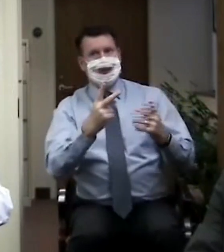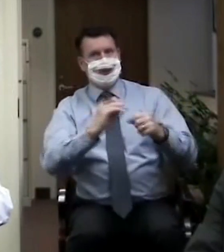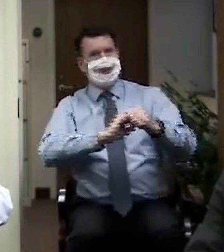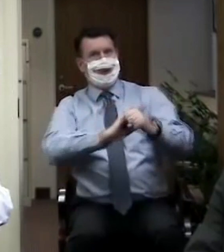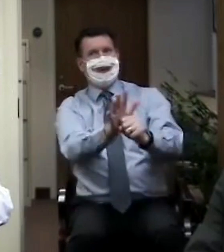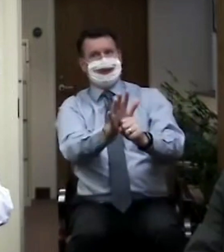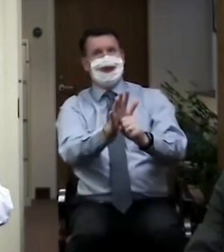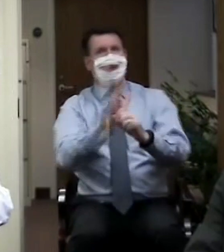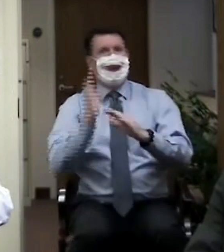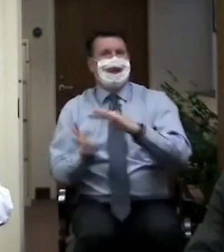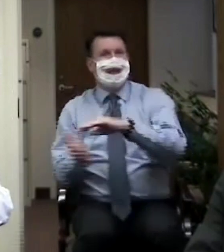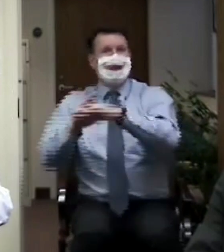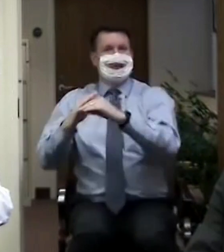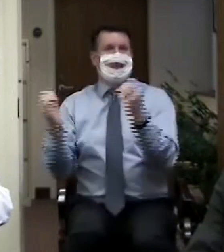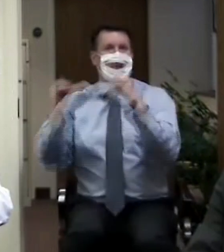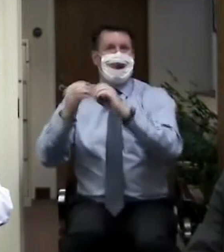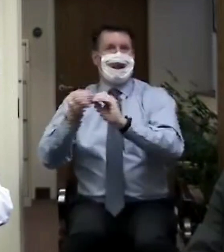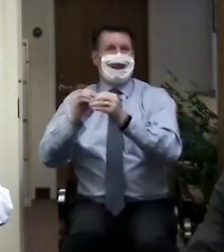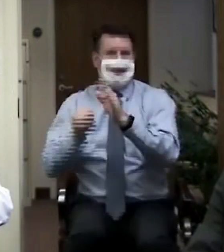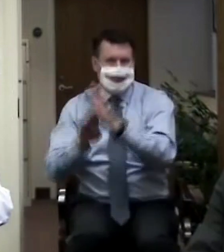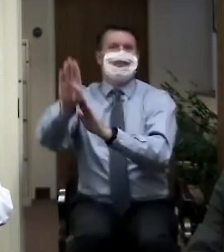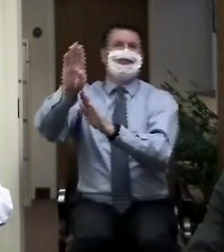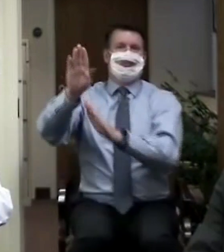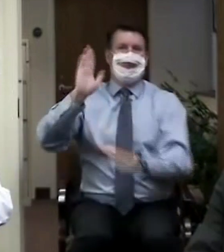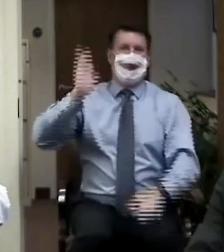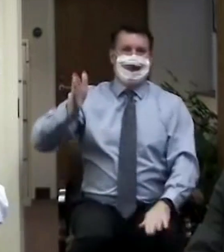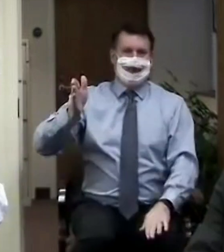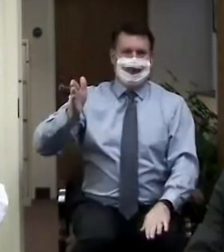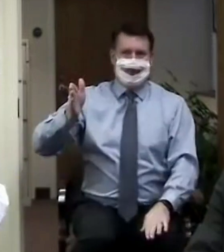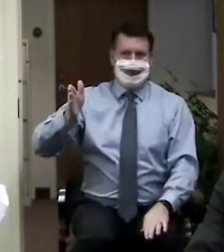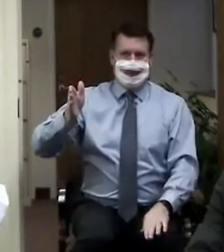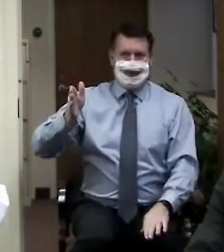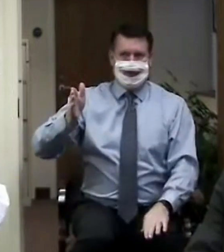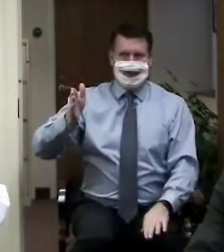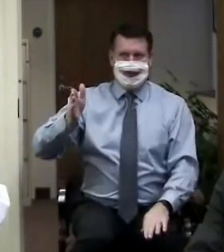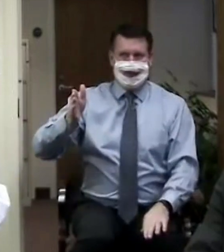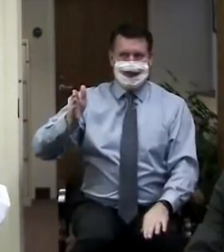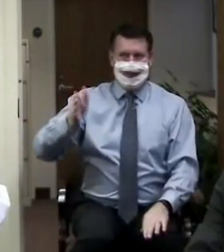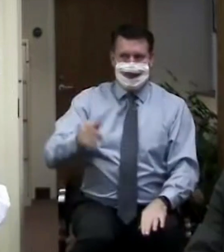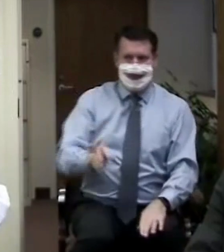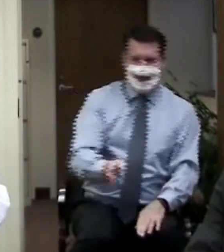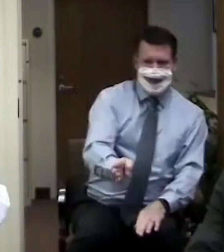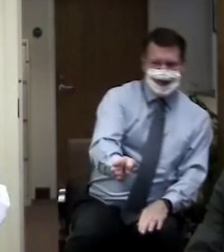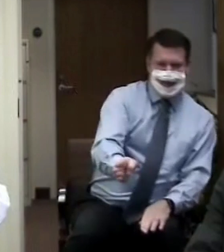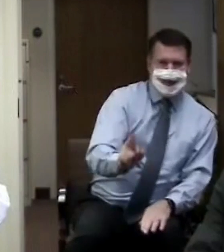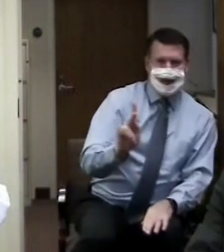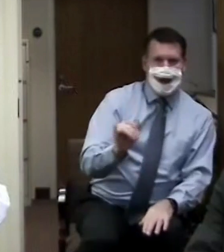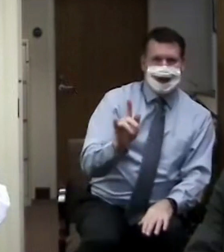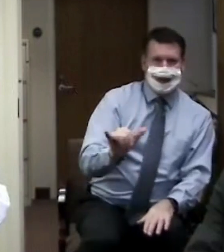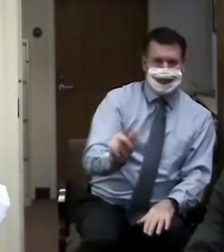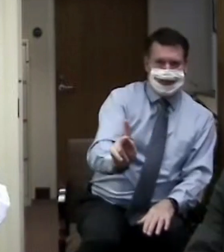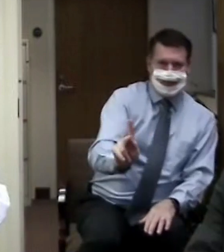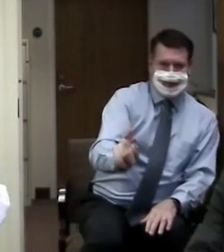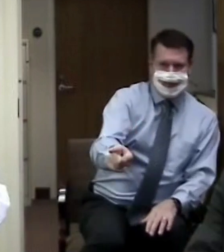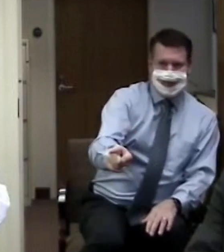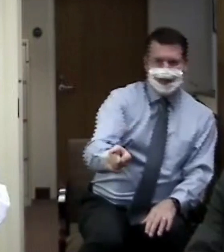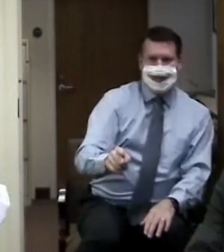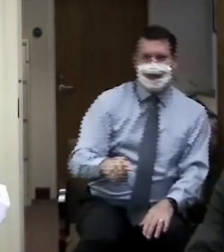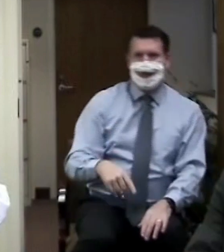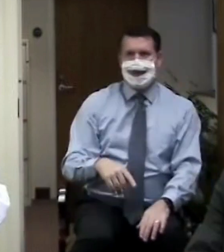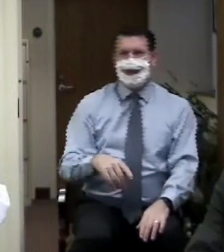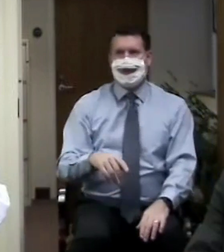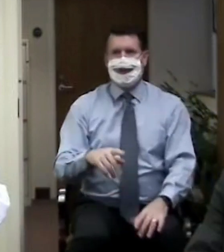So the furlough process allows for a lot of flexibility. And the way that we did this, we did a shared sacrifice model.